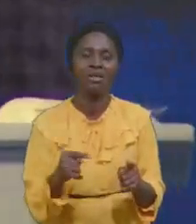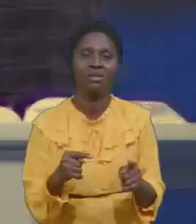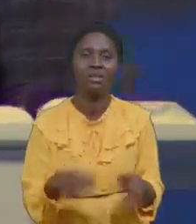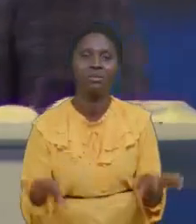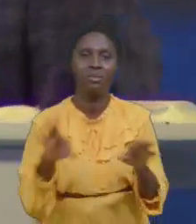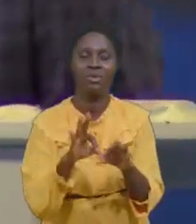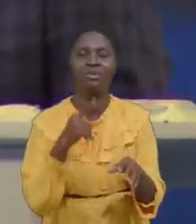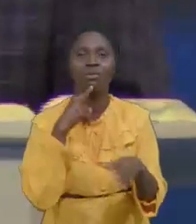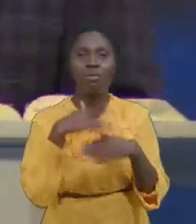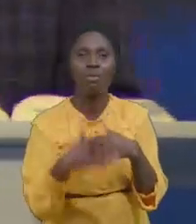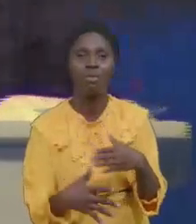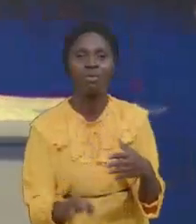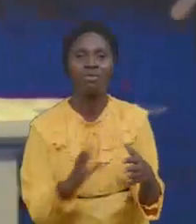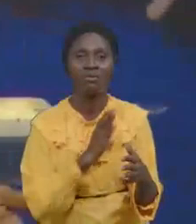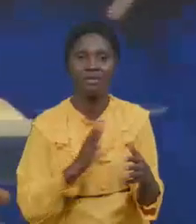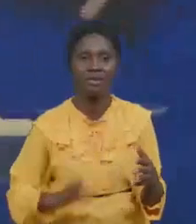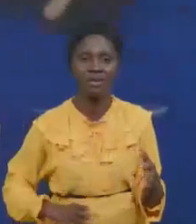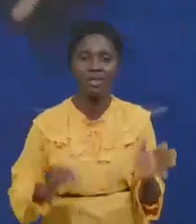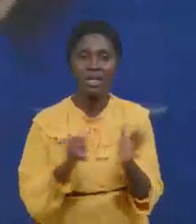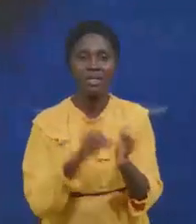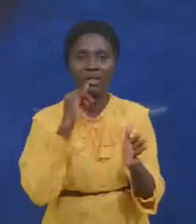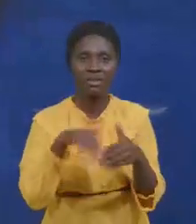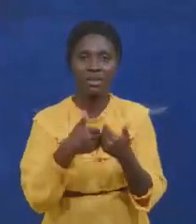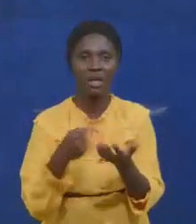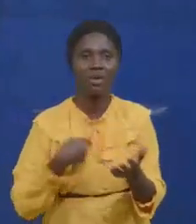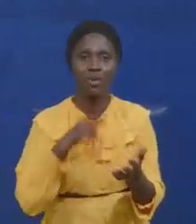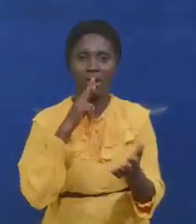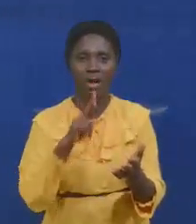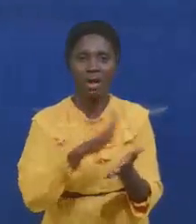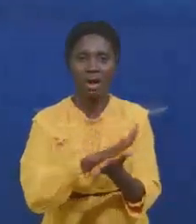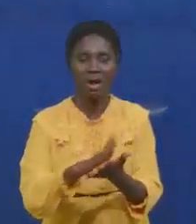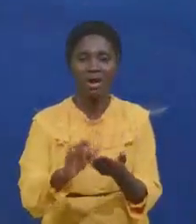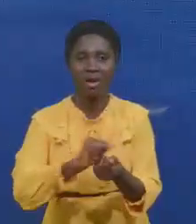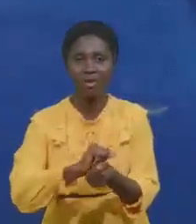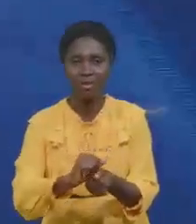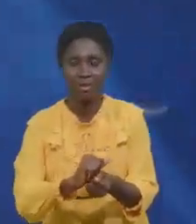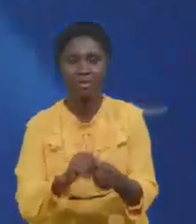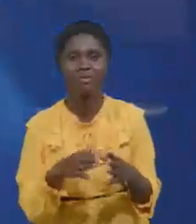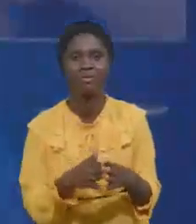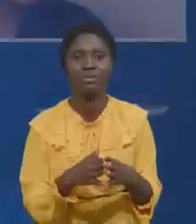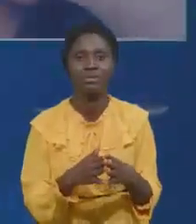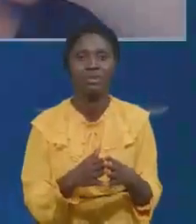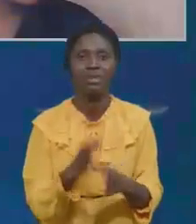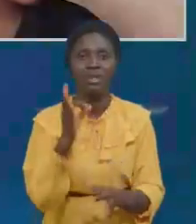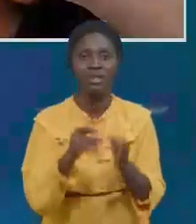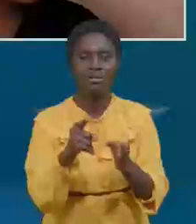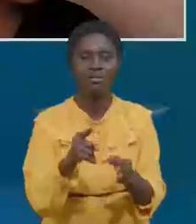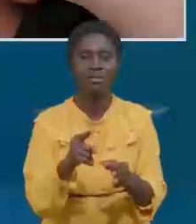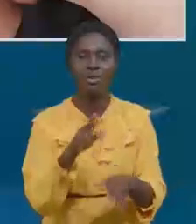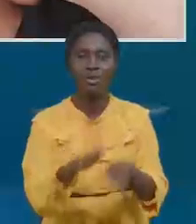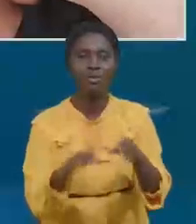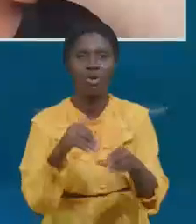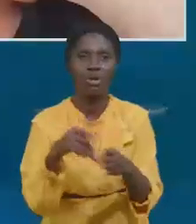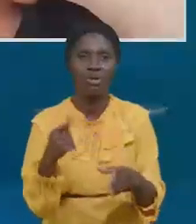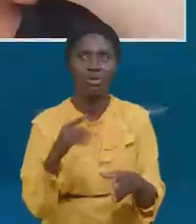precious blood of Christ. That's how we're cleansed. That's how we're washed. If you walk in the light as he is in the